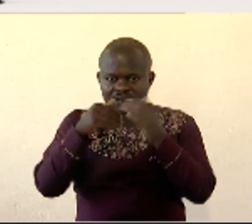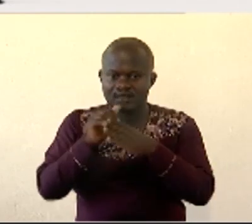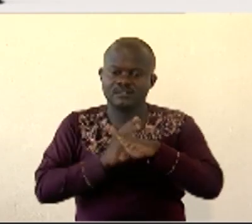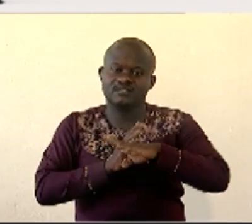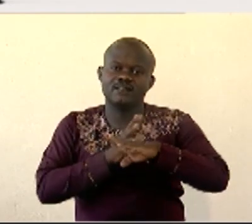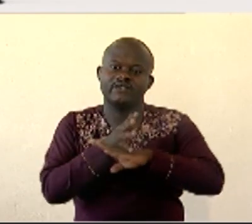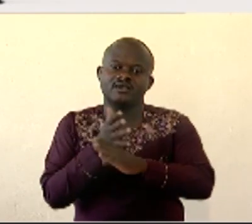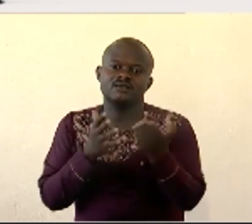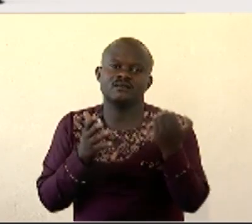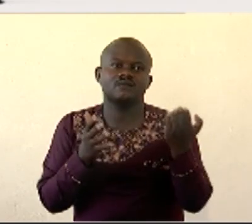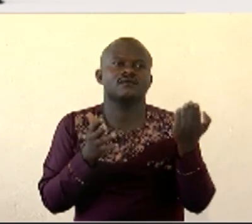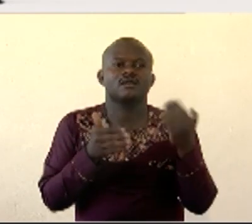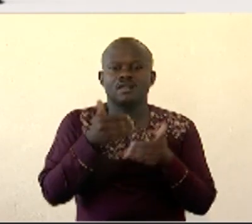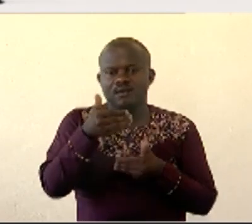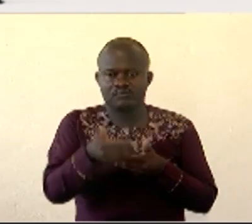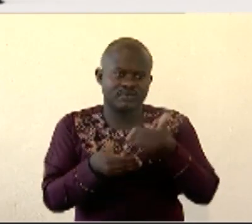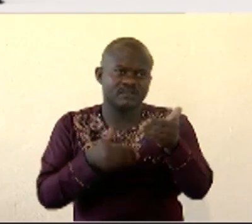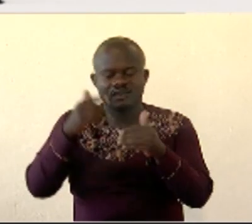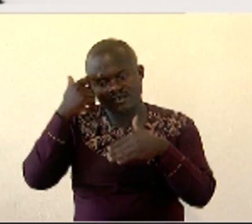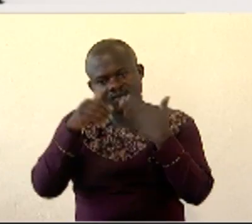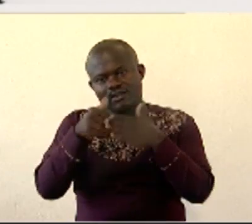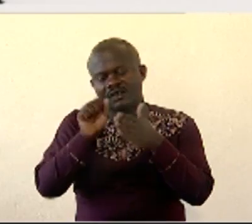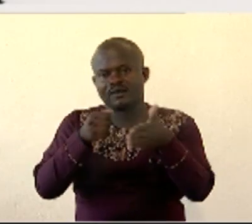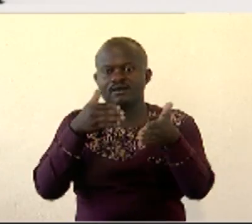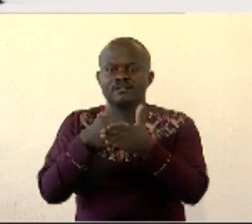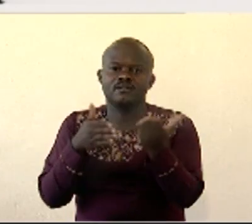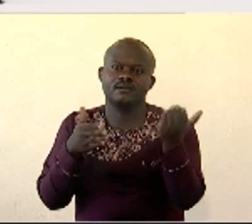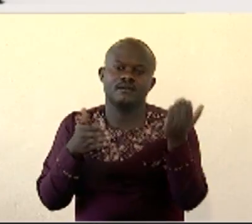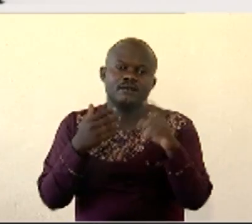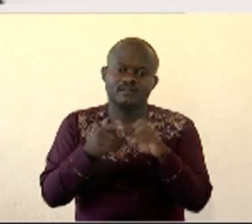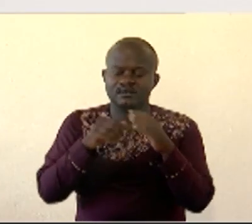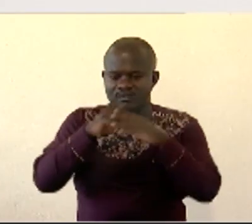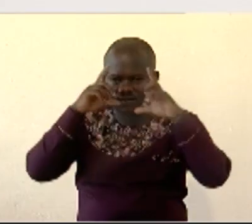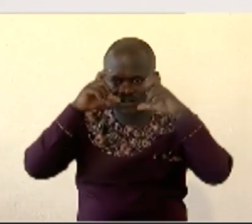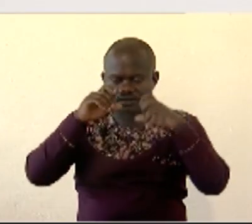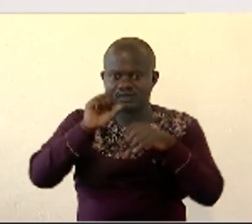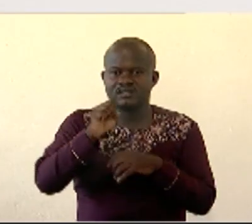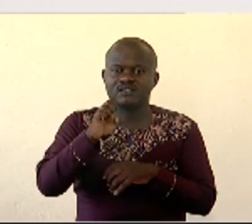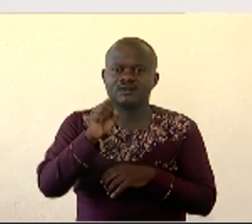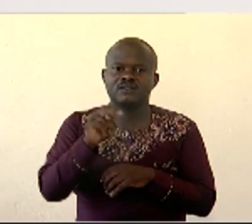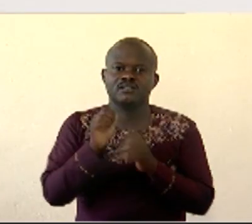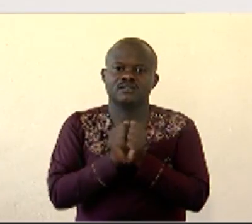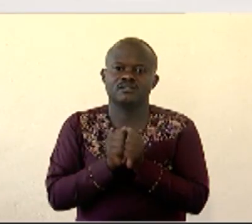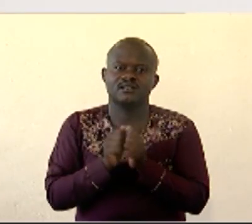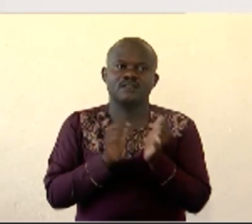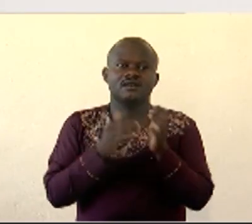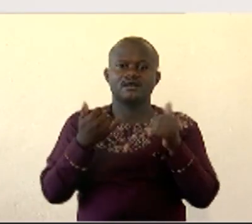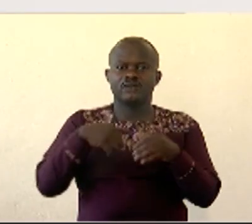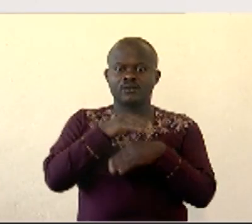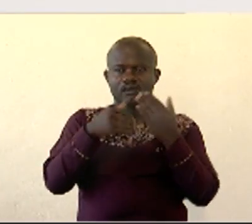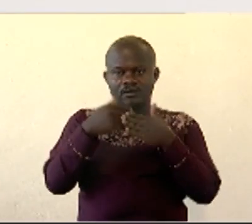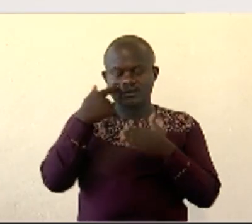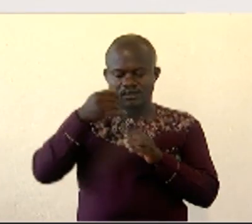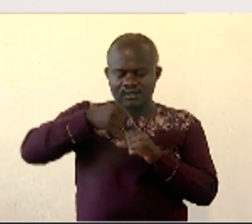affects the process or that can inhibit the rate of photosynthesis. And now we're going to see the